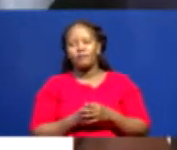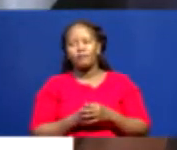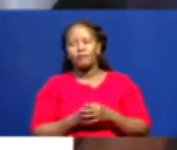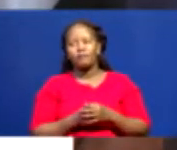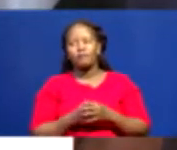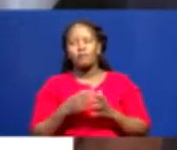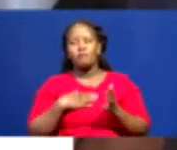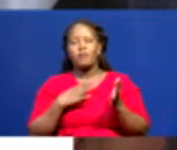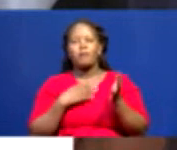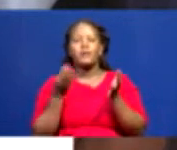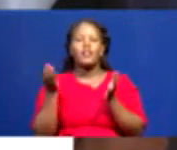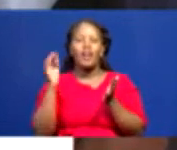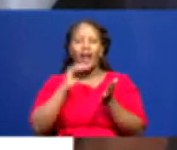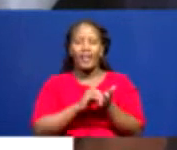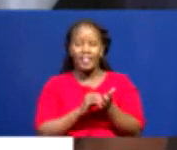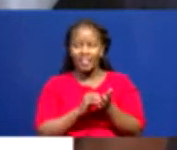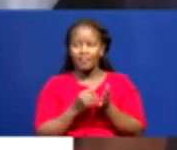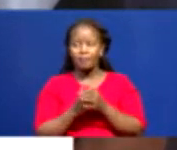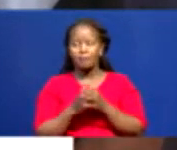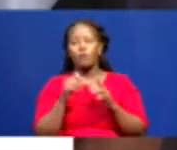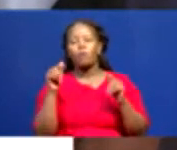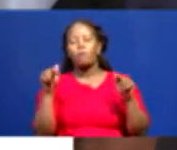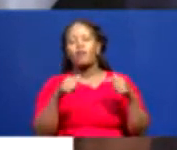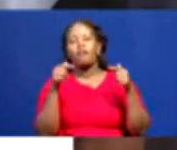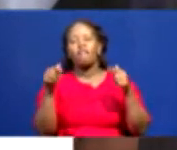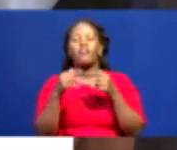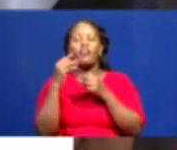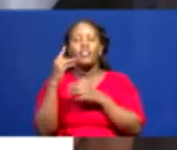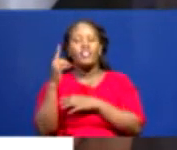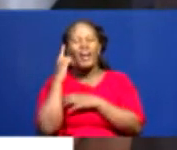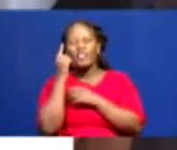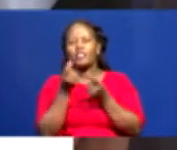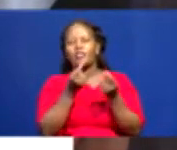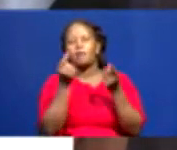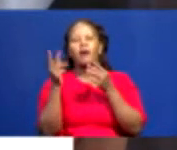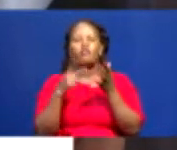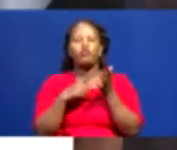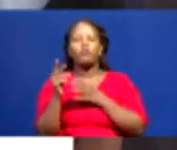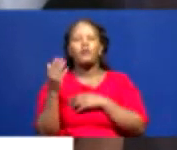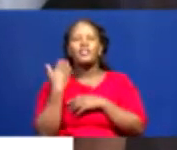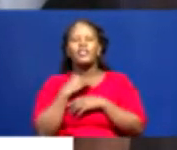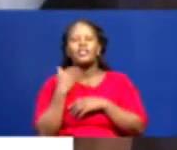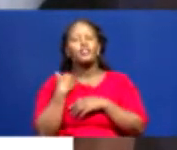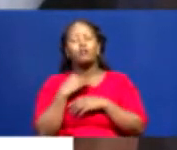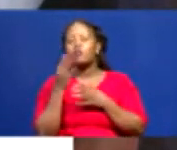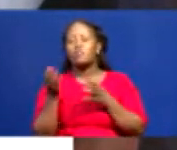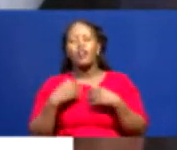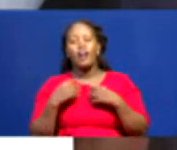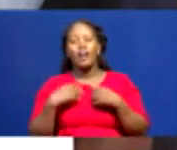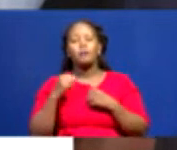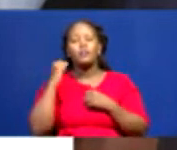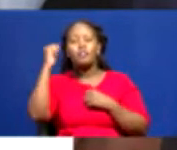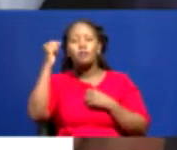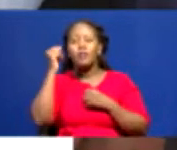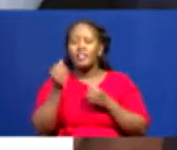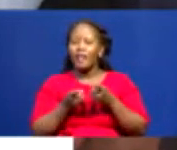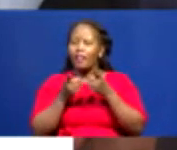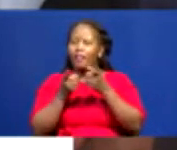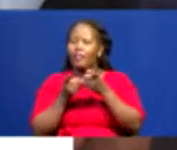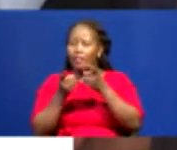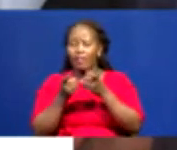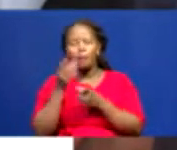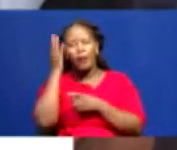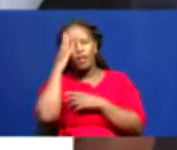Let me repeat this. The violence acts by a few paid goons have been politically instigated by non-architects of